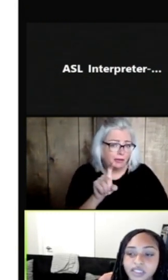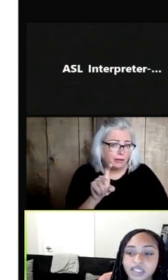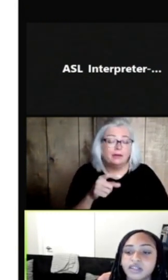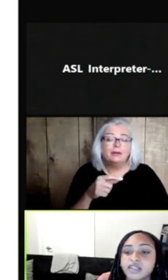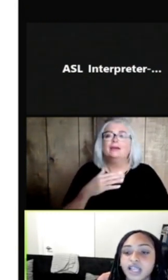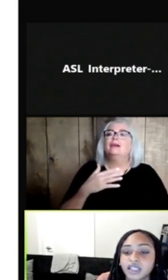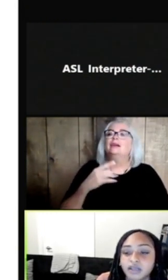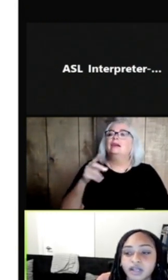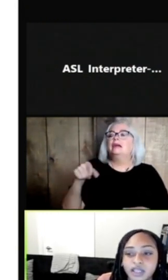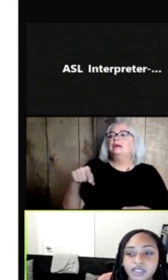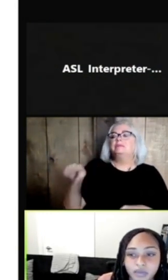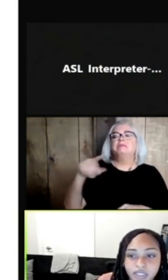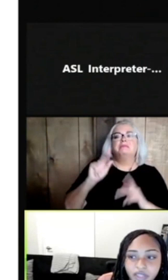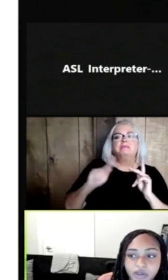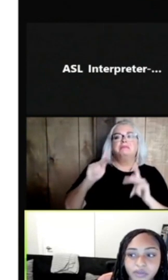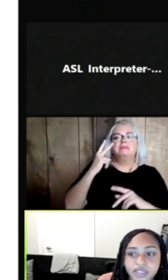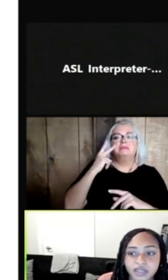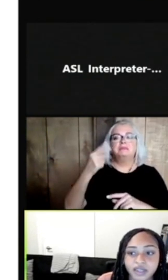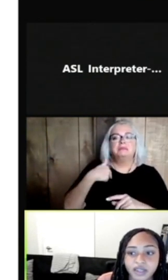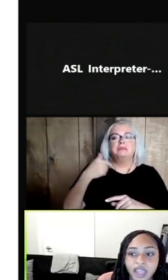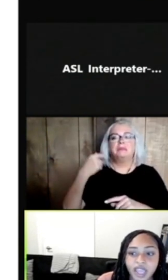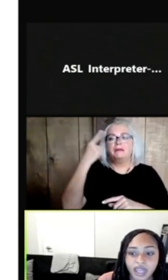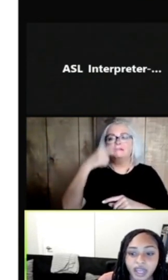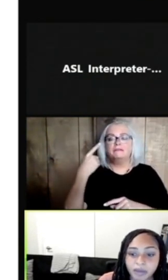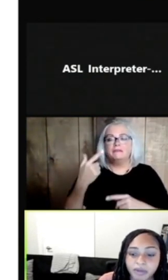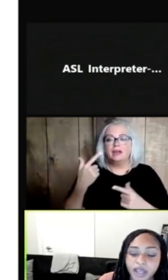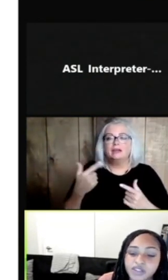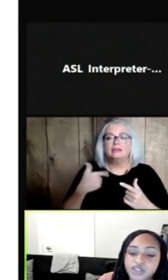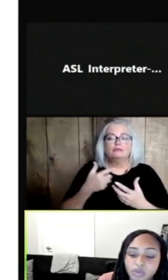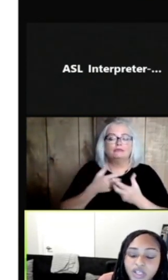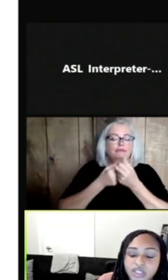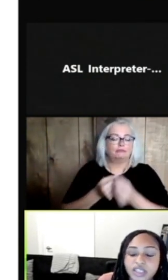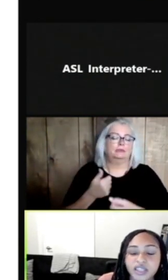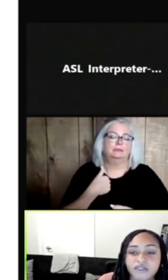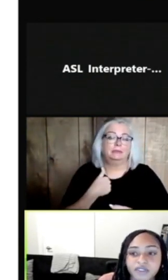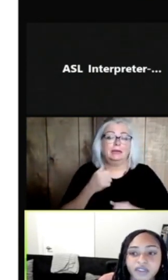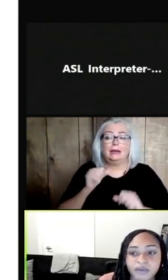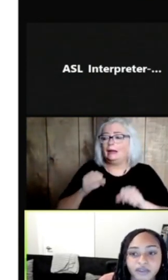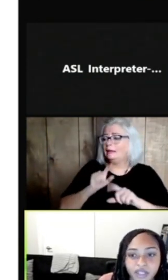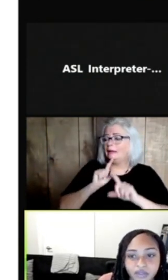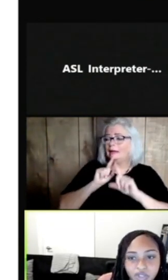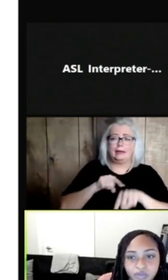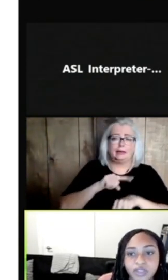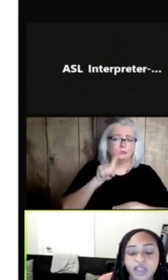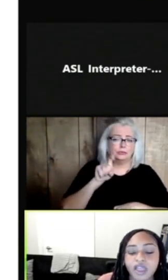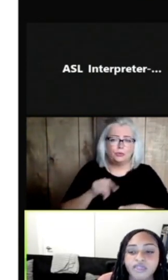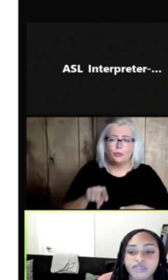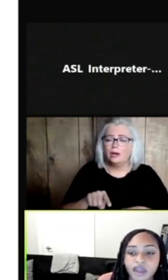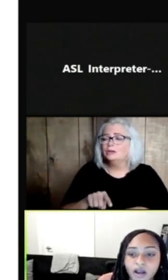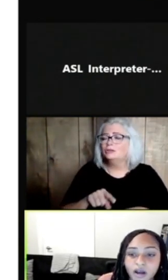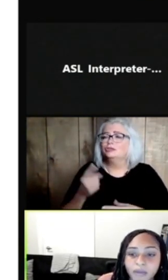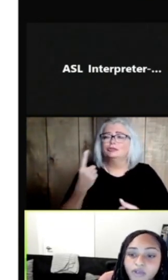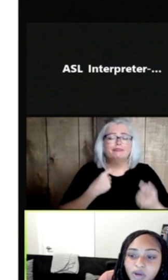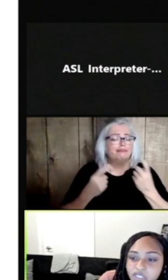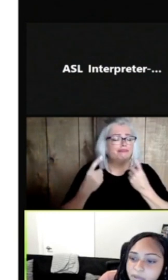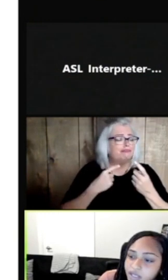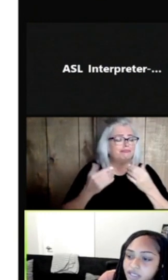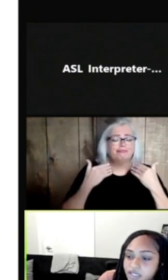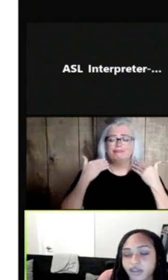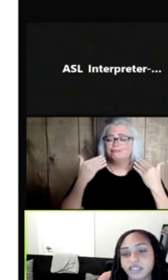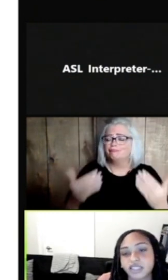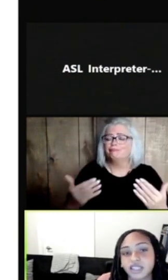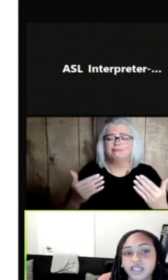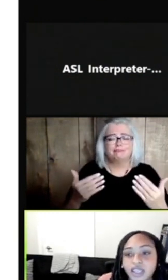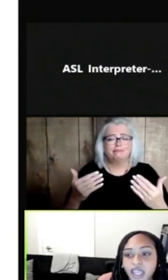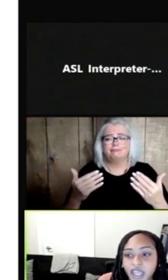they are receiving exactly what it is that we said they're receiving. And I'm able to answer questions in the event that we have individuals that have questions pertaining